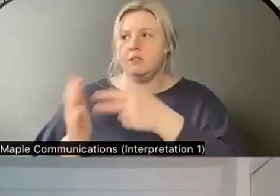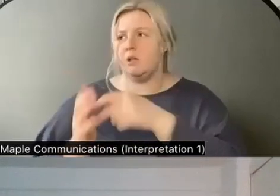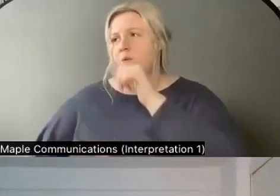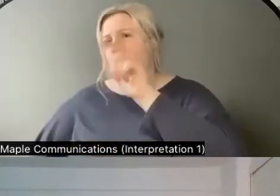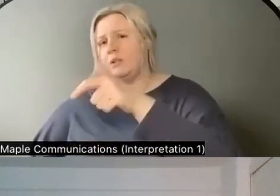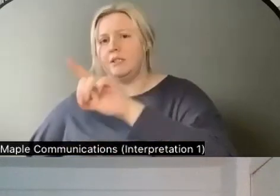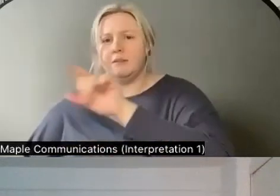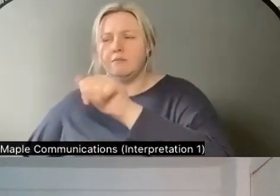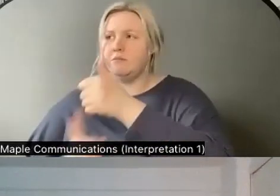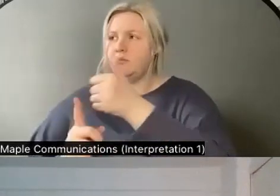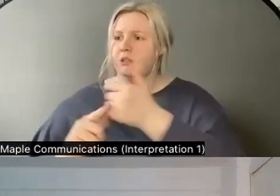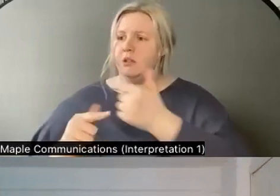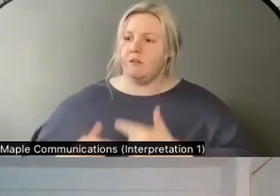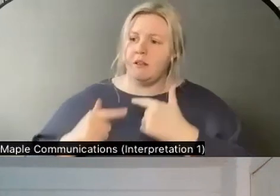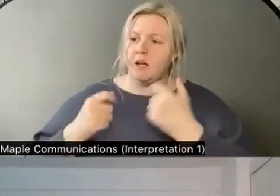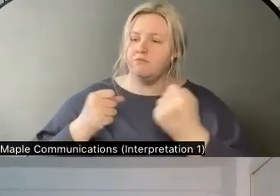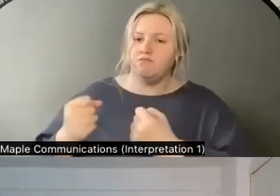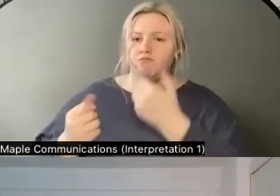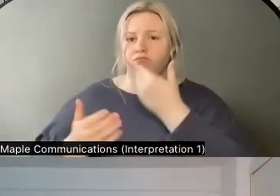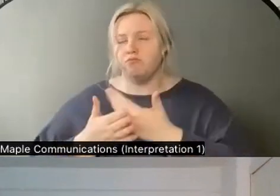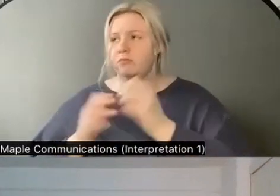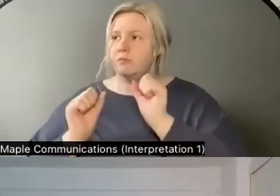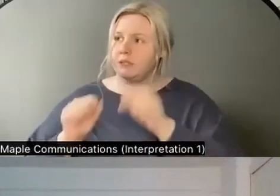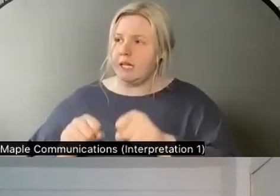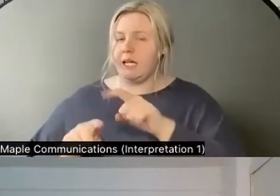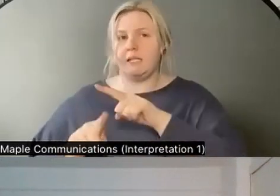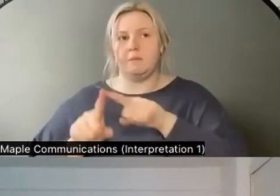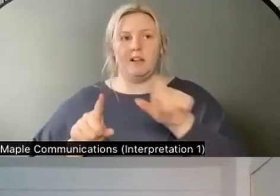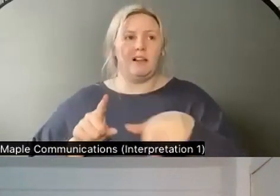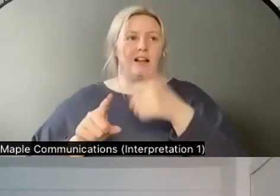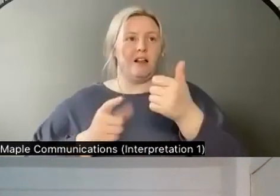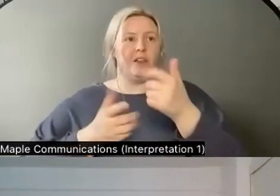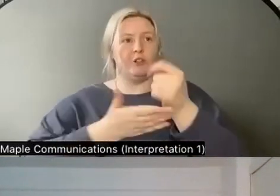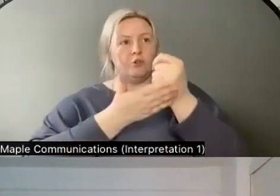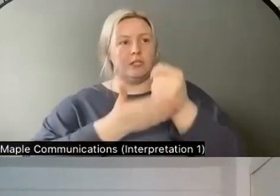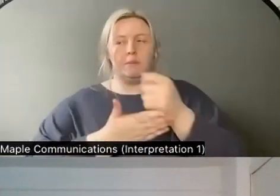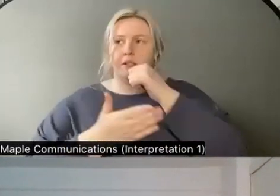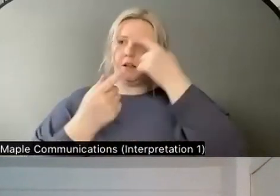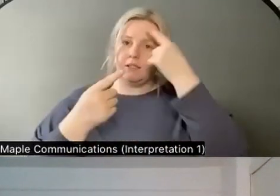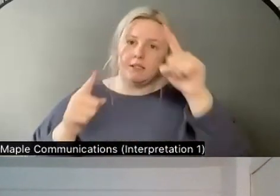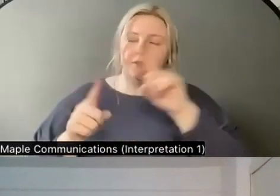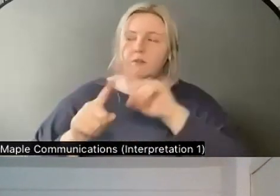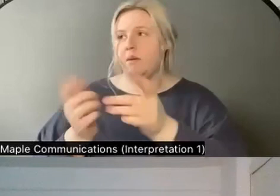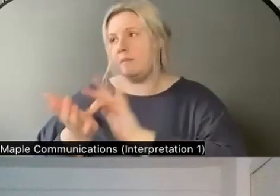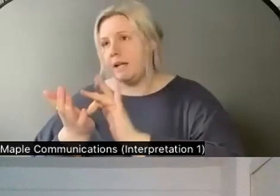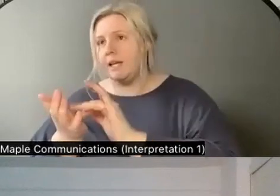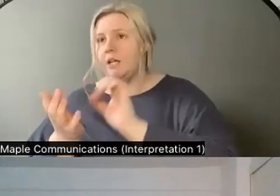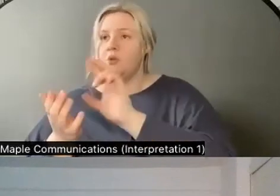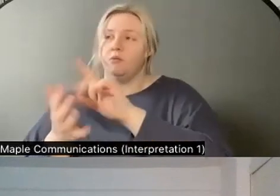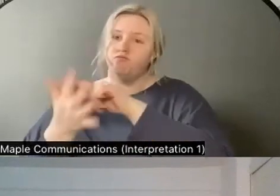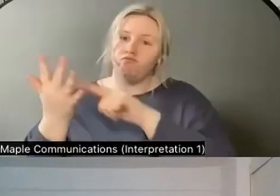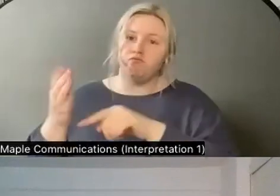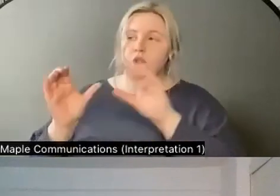life. You just been non-compliant with treatment. If you take these medications and you do this and you do that, you don't need to